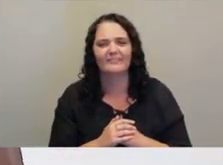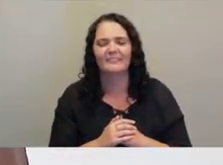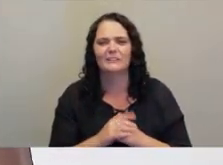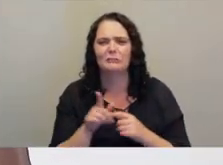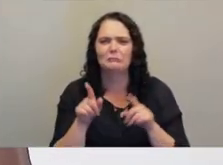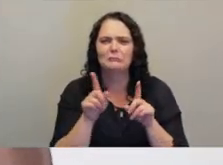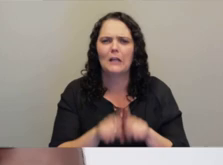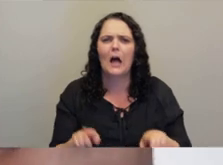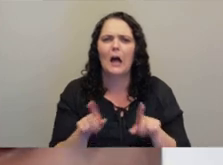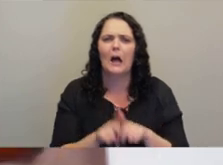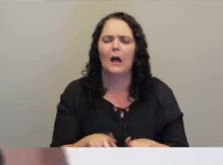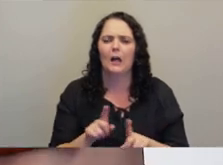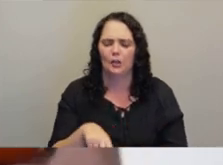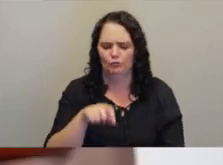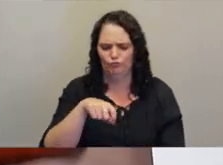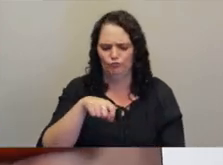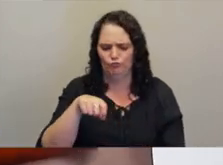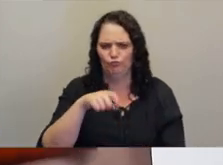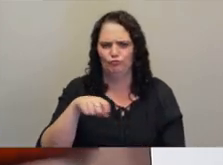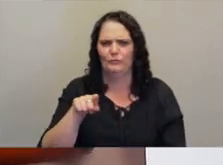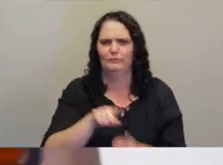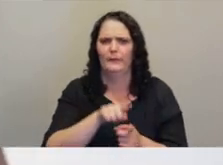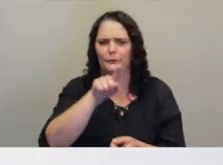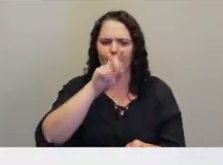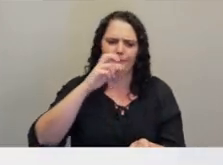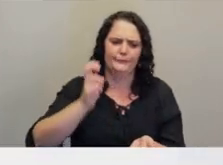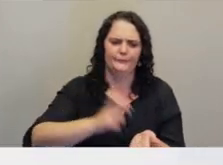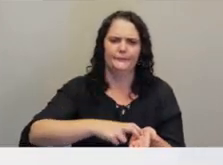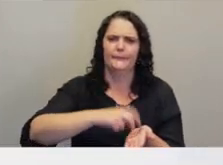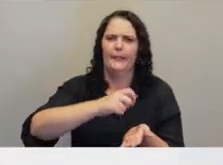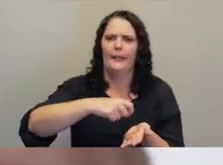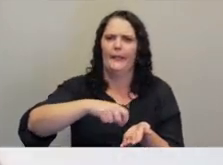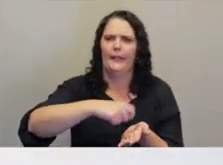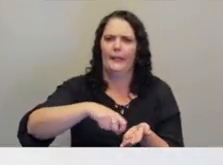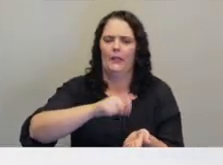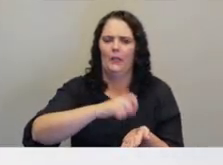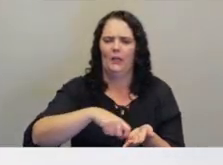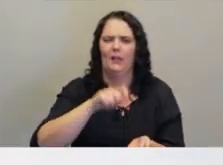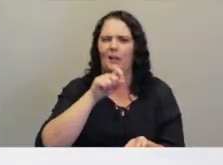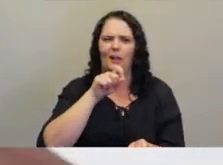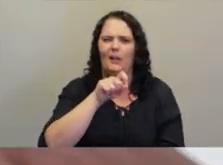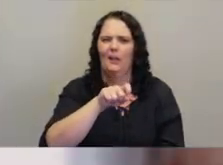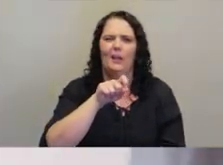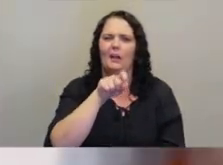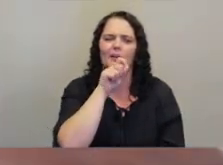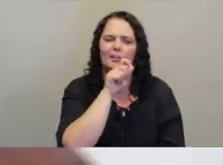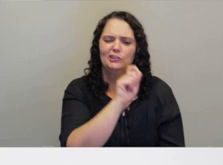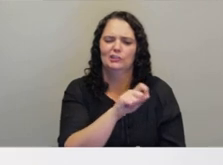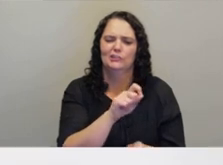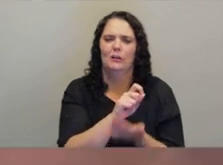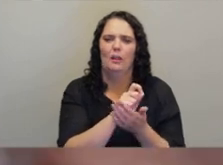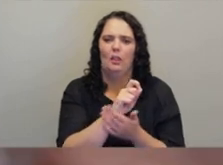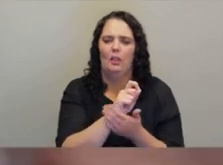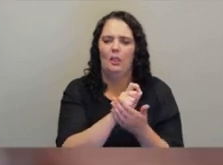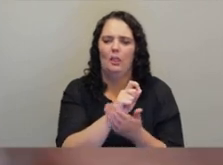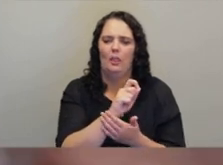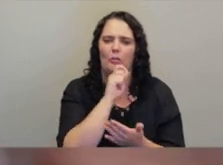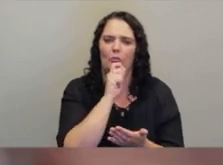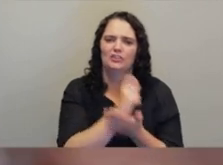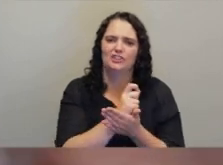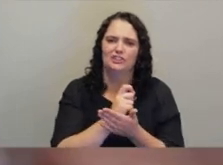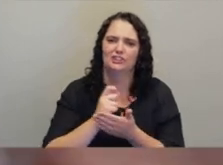avoid holding that pencil like you're signing your name. So because if you do that, you'll be dragging your hand across your